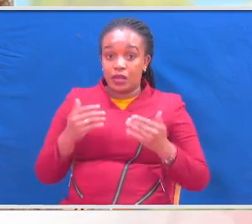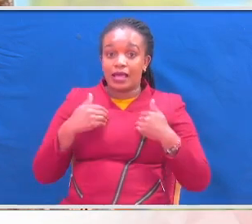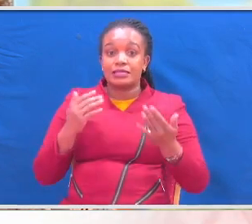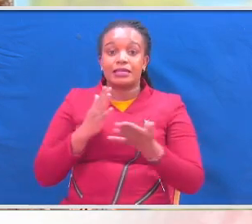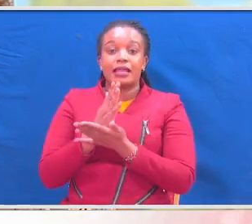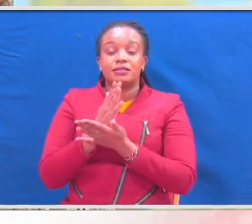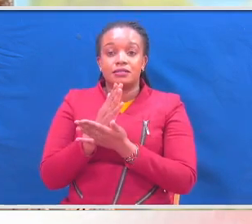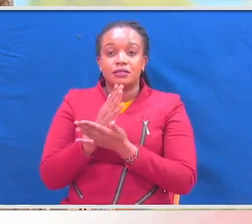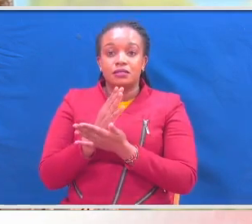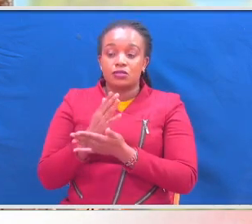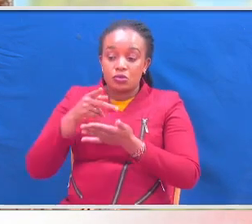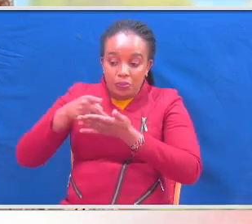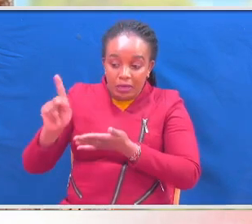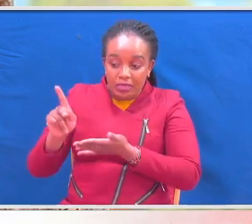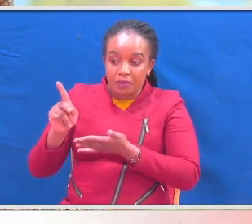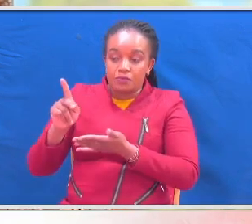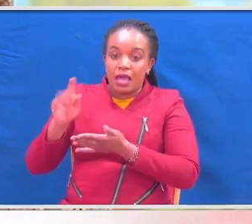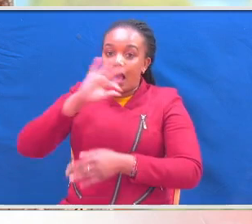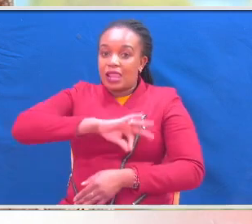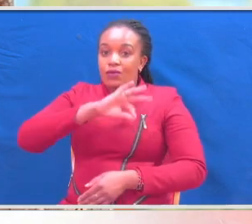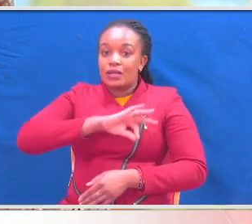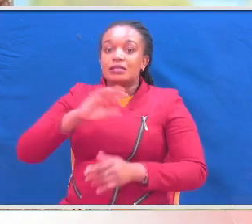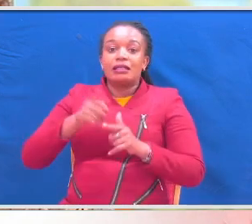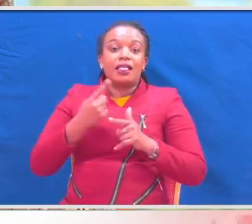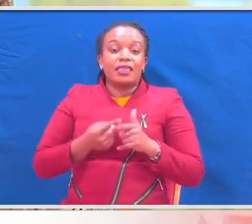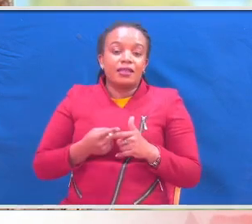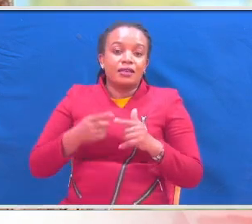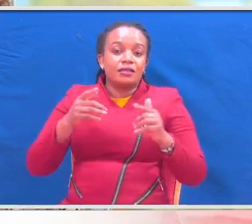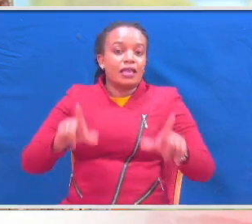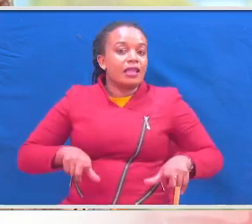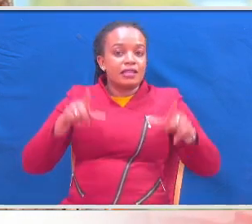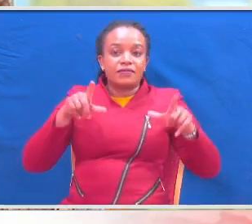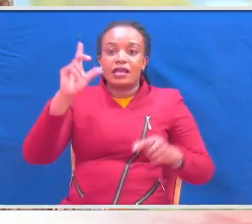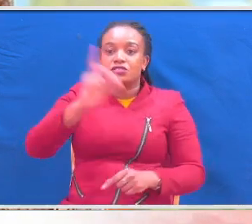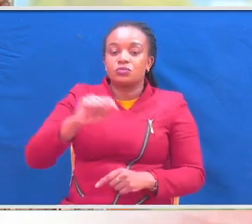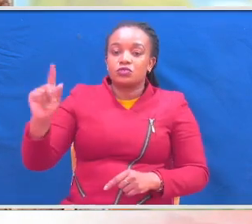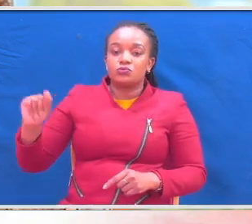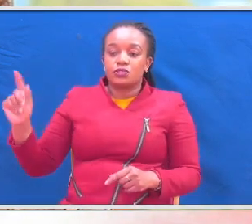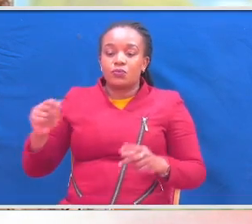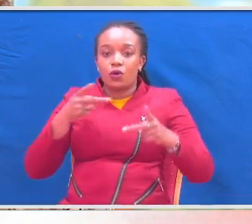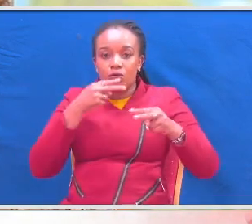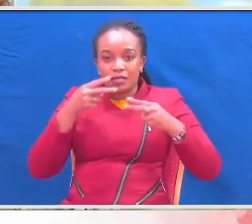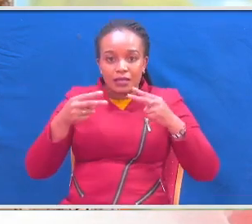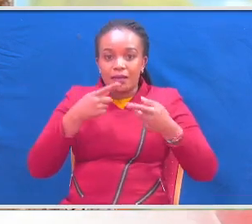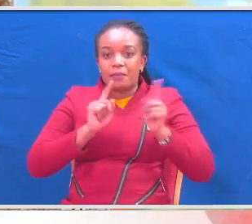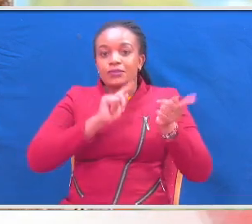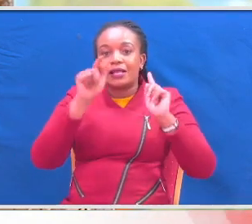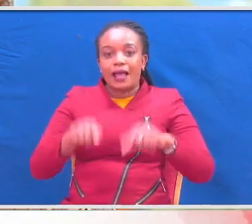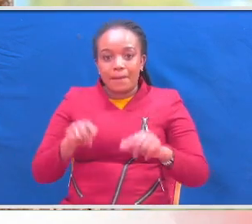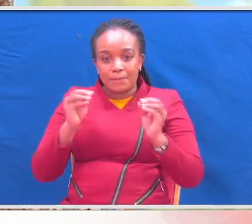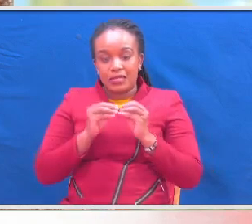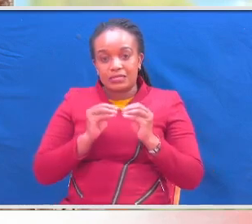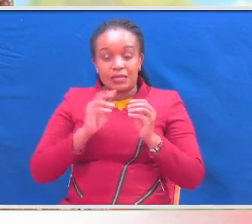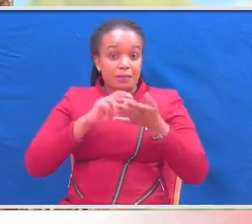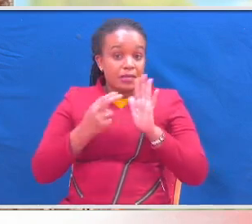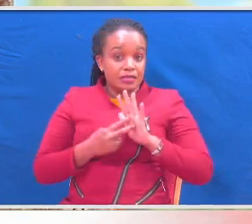you're going to pay them per diem, and they're going to stay in Mtwapa or Nyali or in Shanzu. You cannot control it, but they will come for the meeting. So hotels'